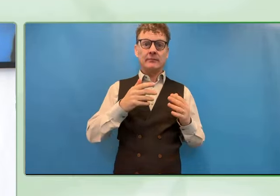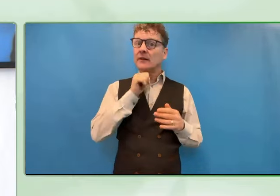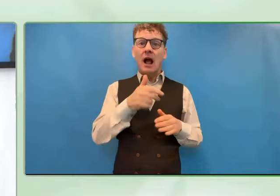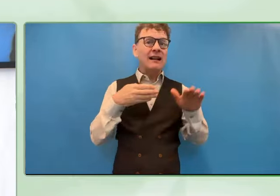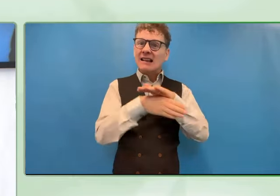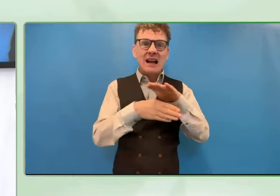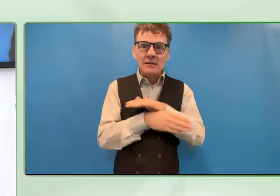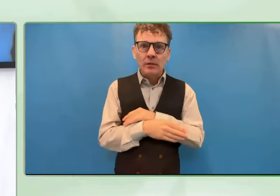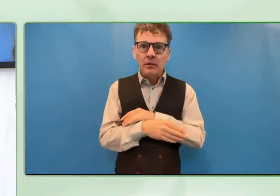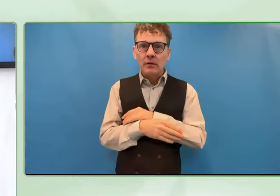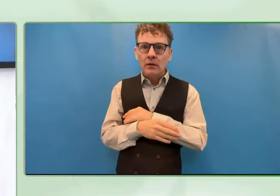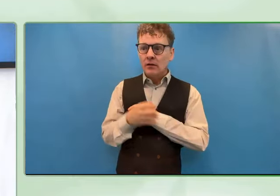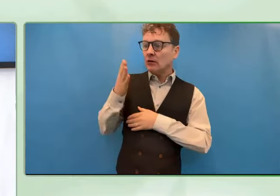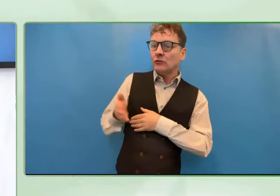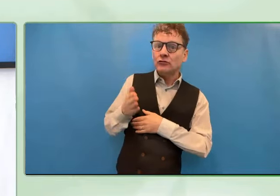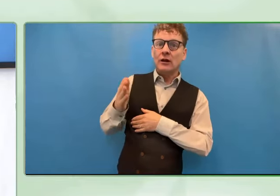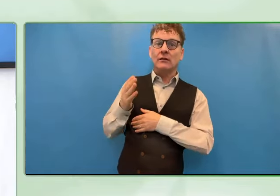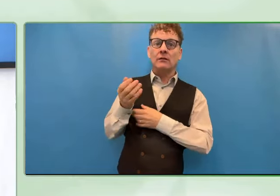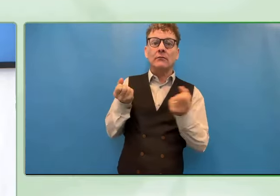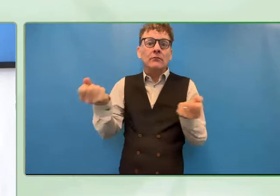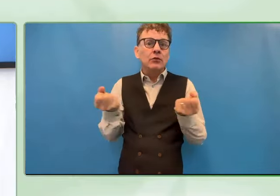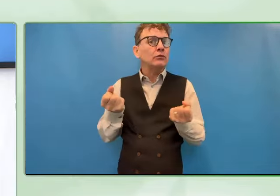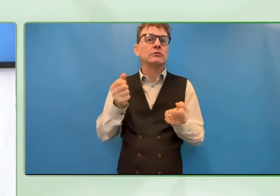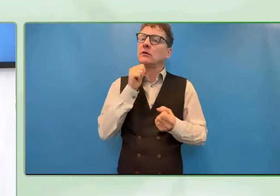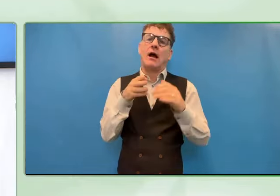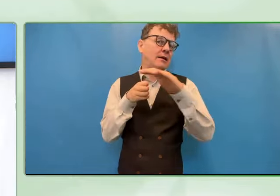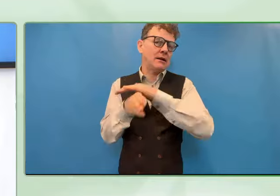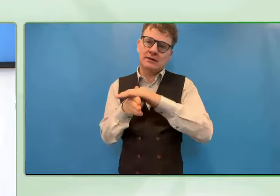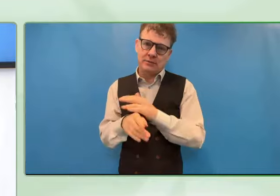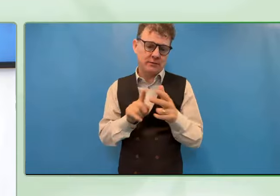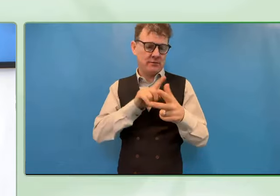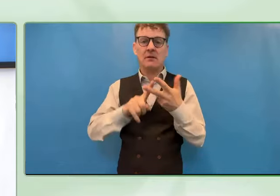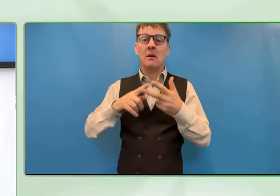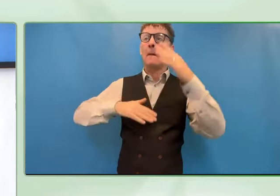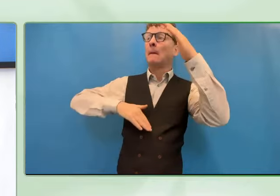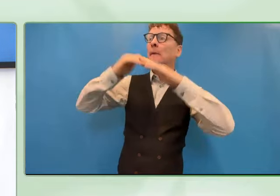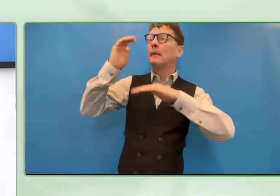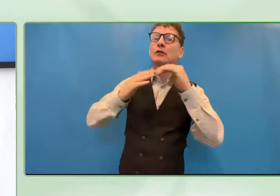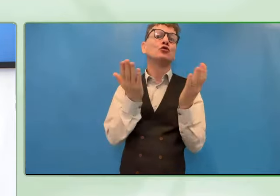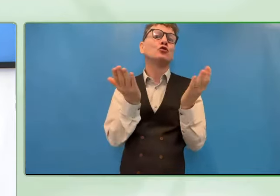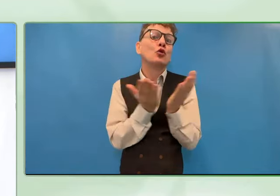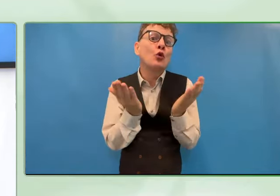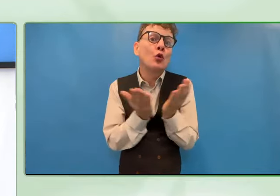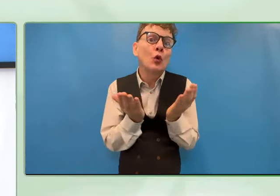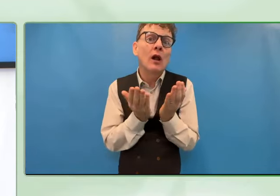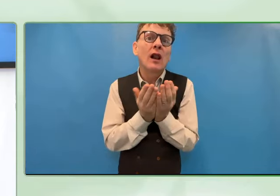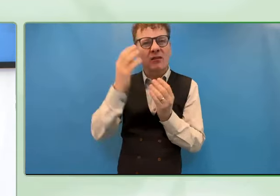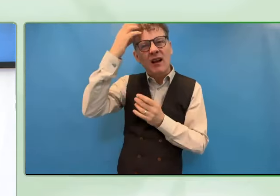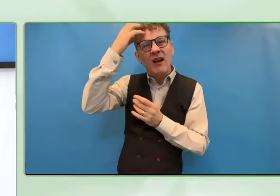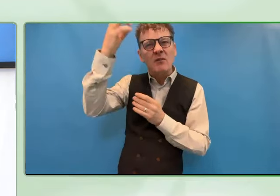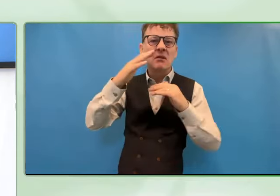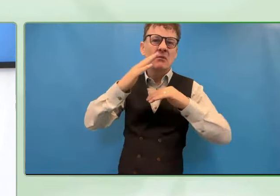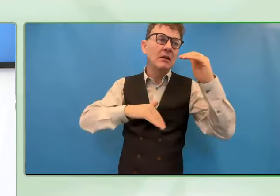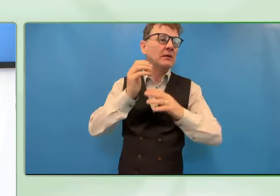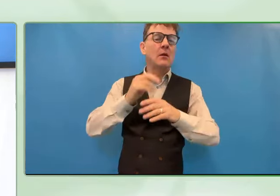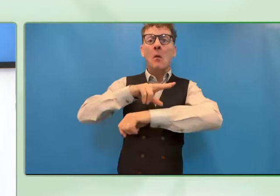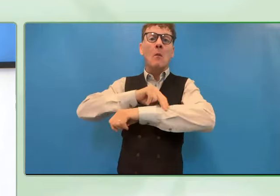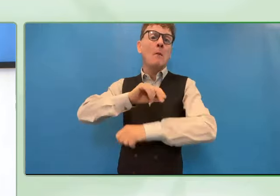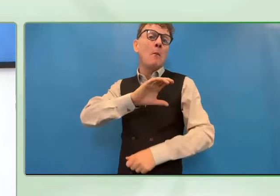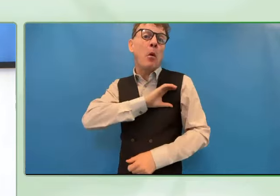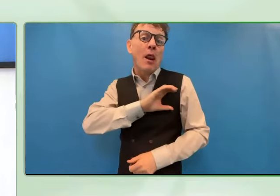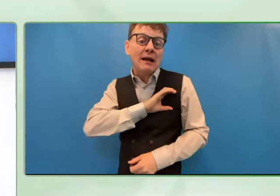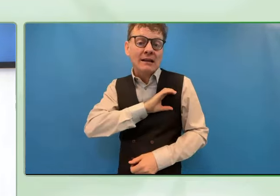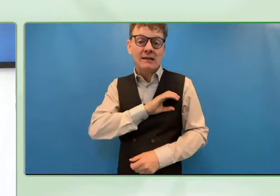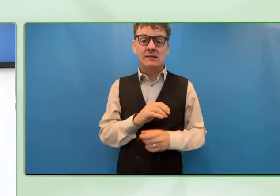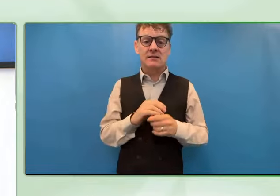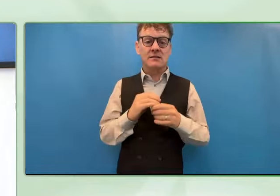is not accessible. The public buildings, you want to go to a school, a police station, a public park, nothing in